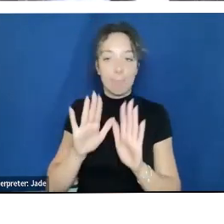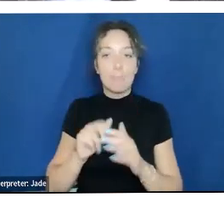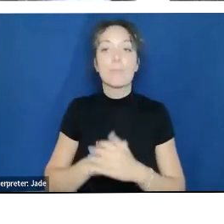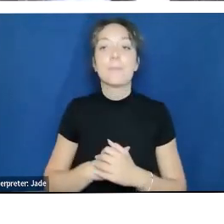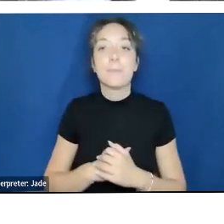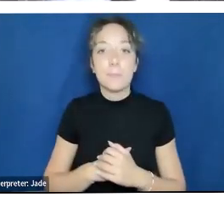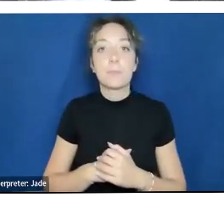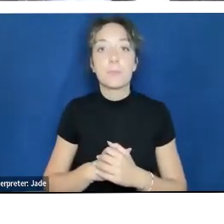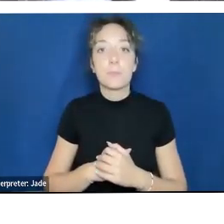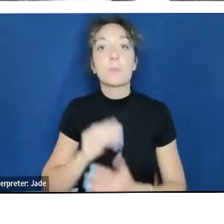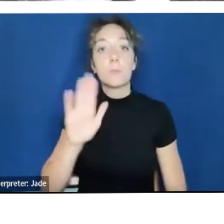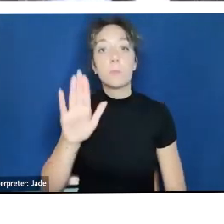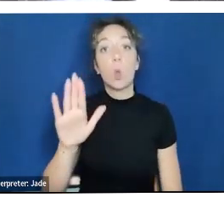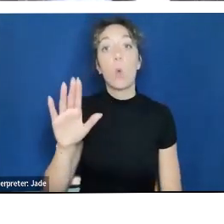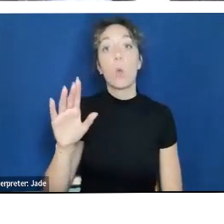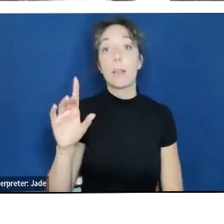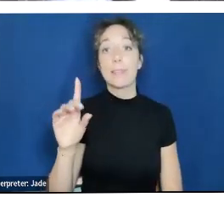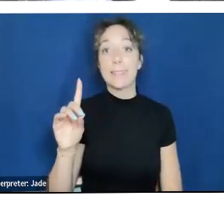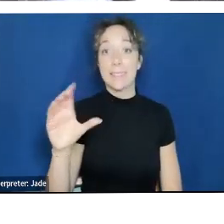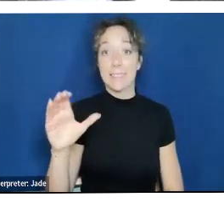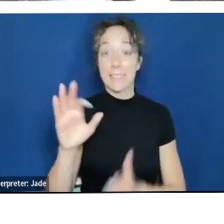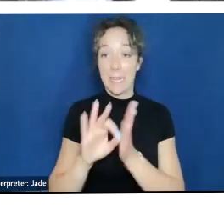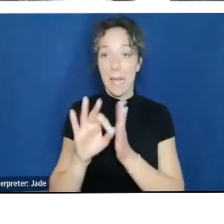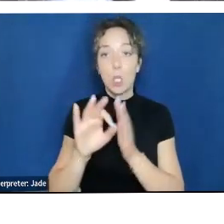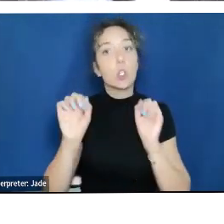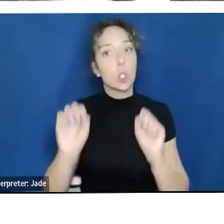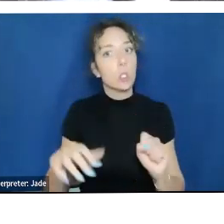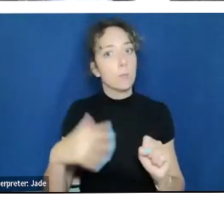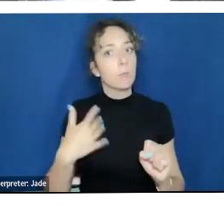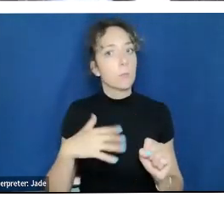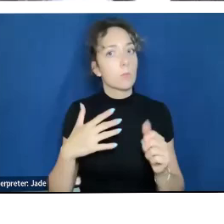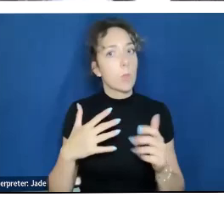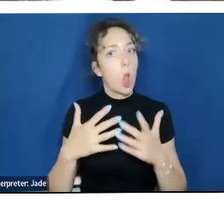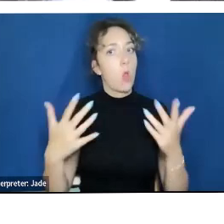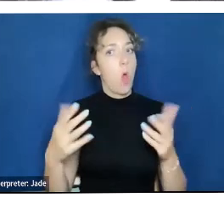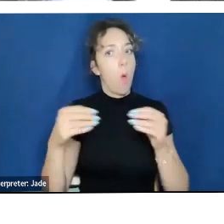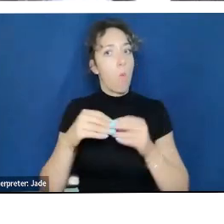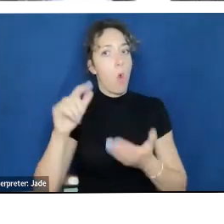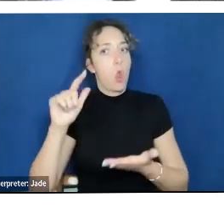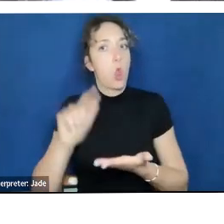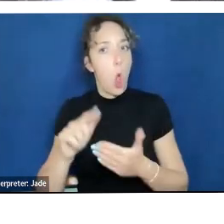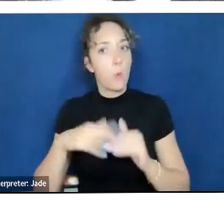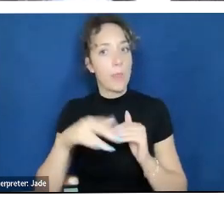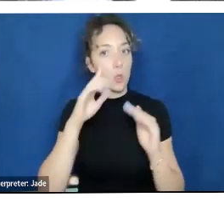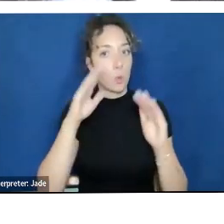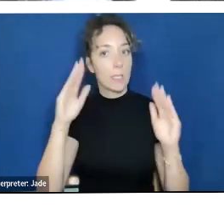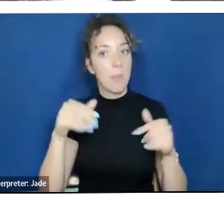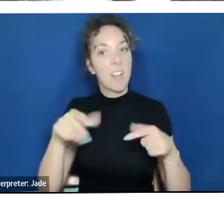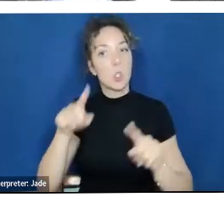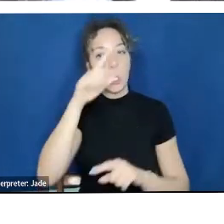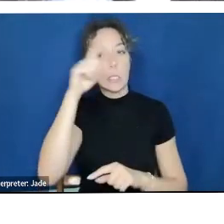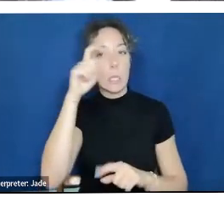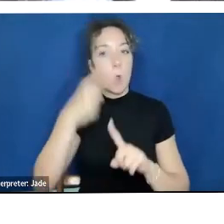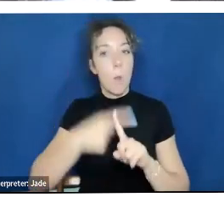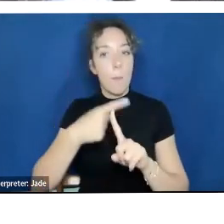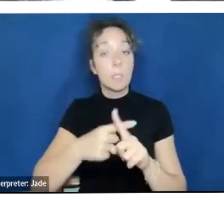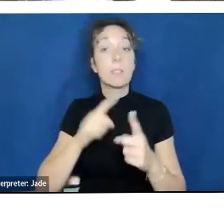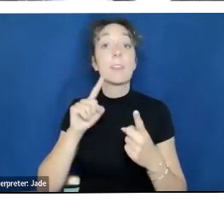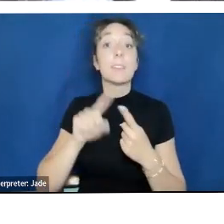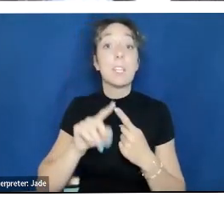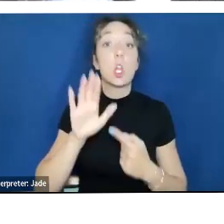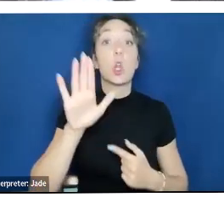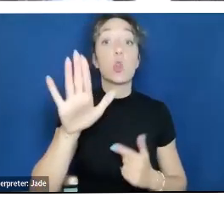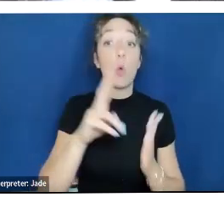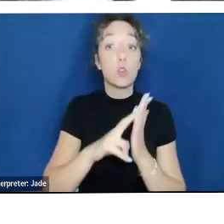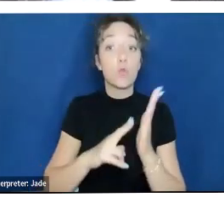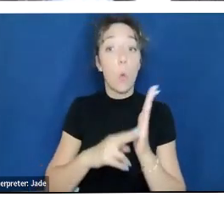Your DC counts could be significantly lower than expected during the summer months until your subsequent enrollments